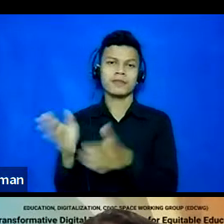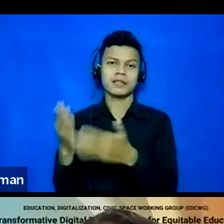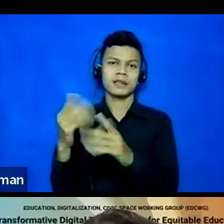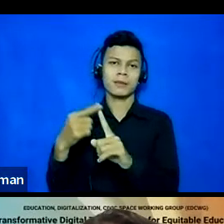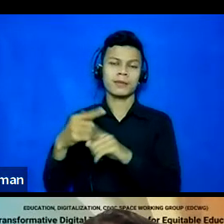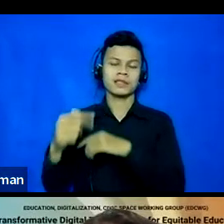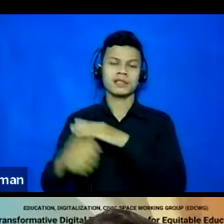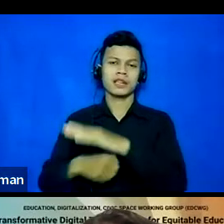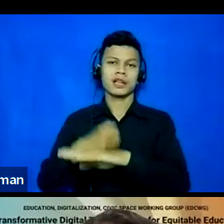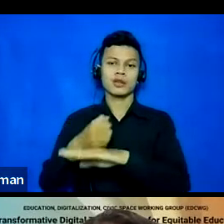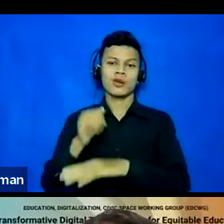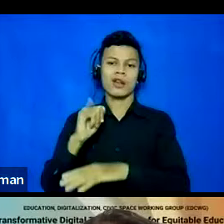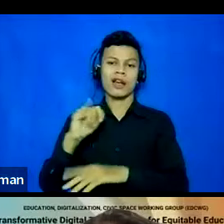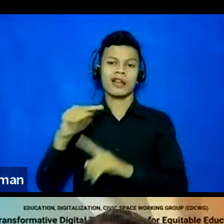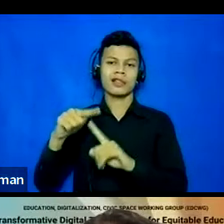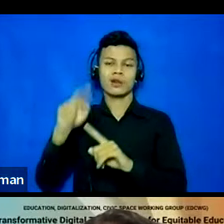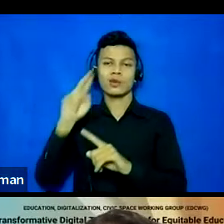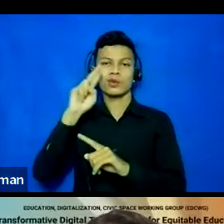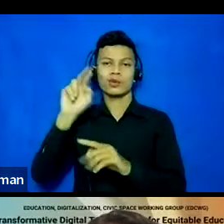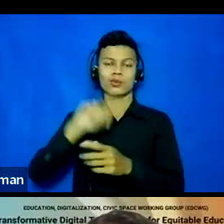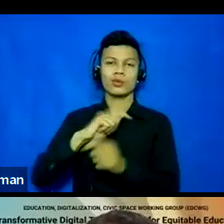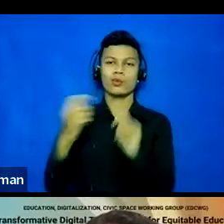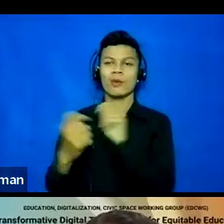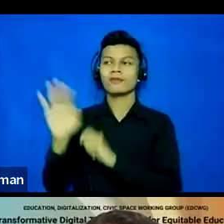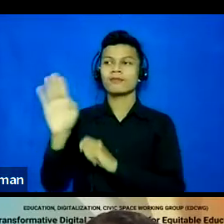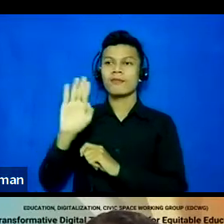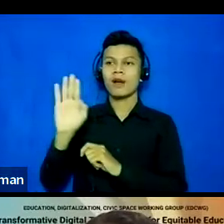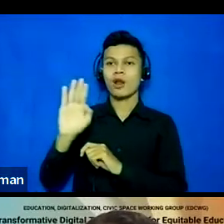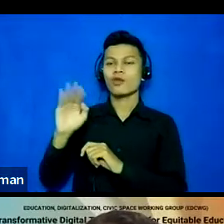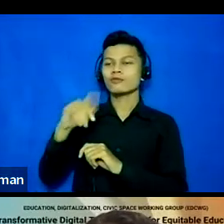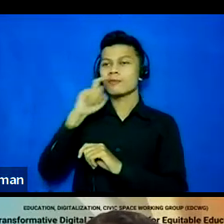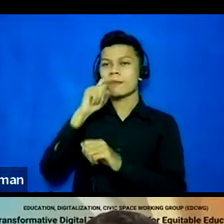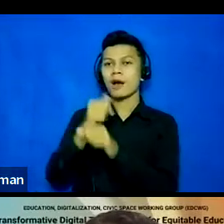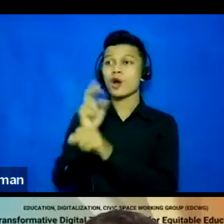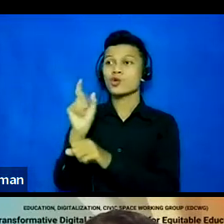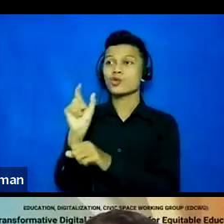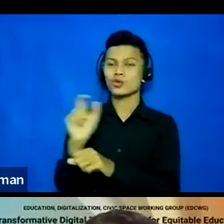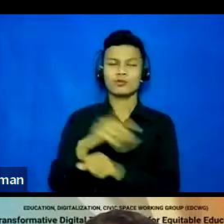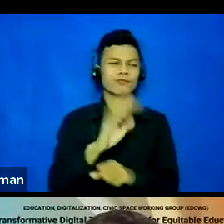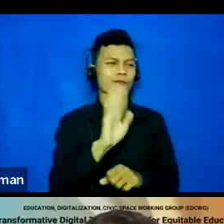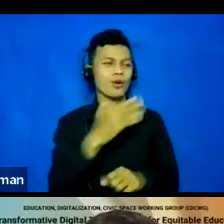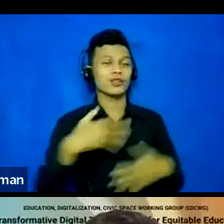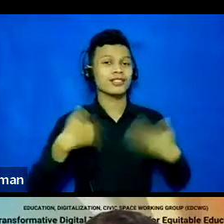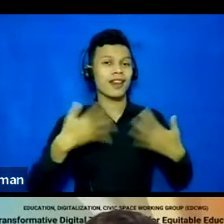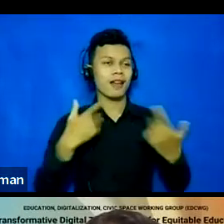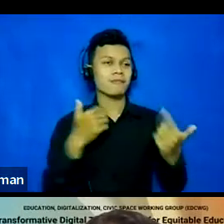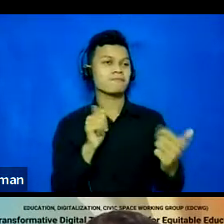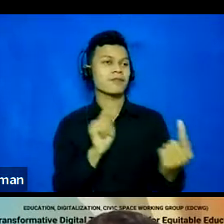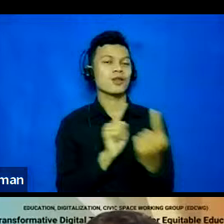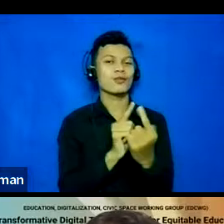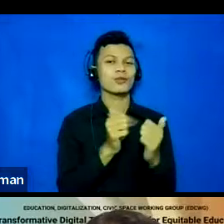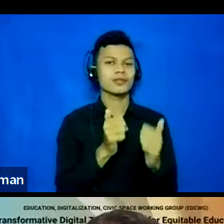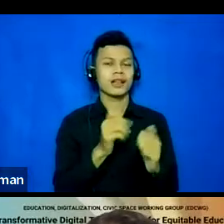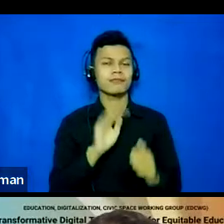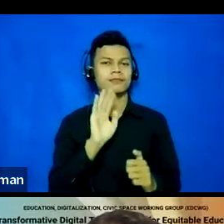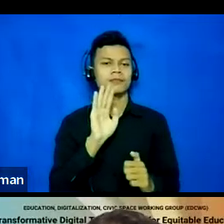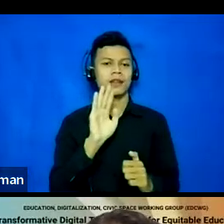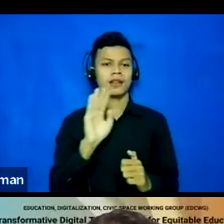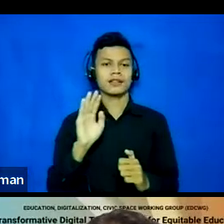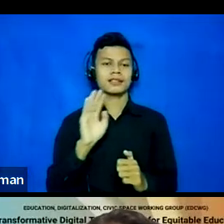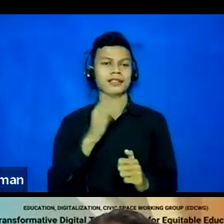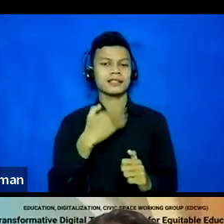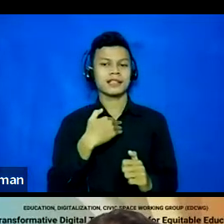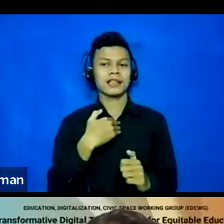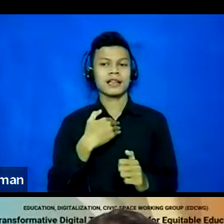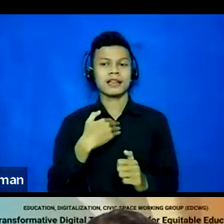Hi, Guru. Hi, I'm happy to be here with all of you and looking forward to the discussions today. Really looking forward to discussions